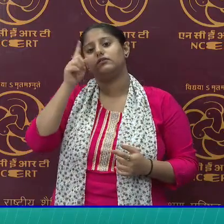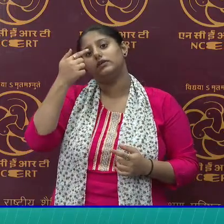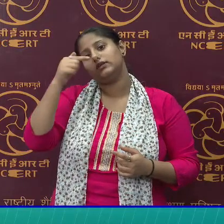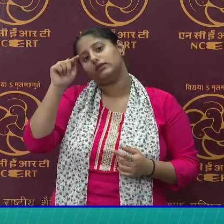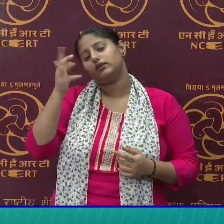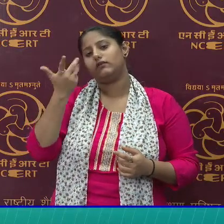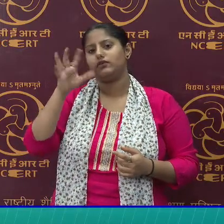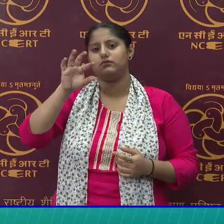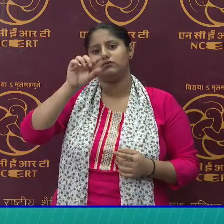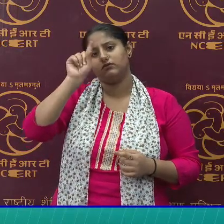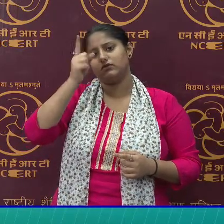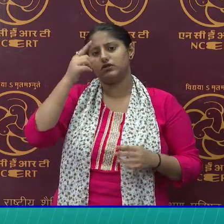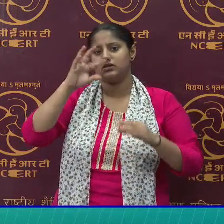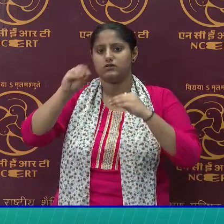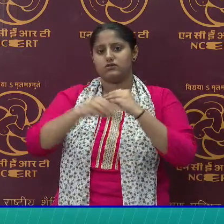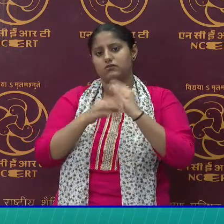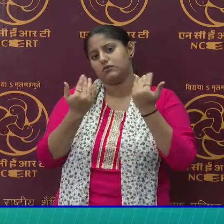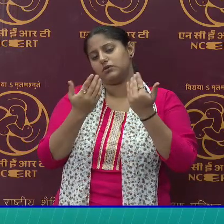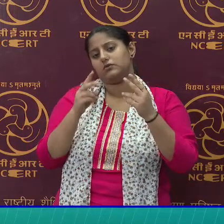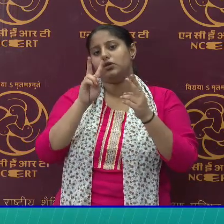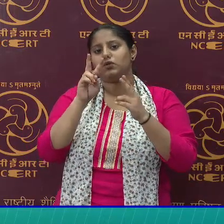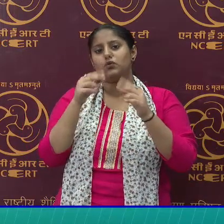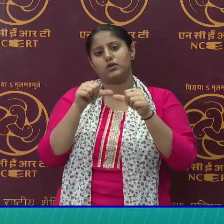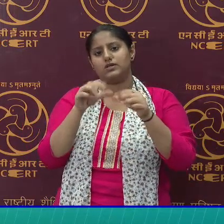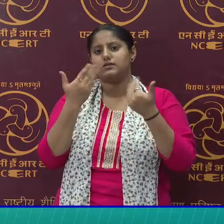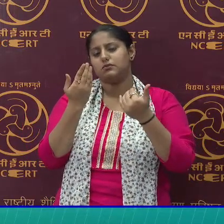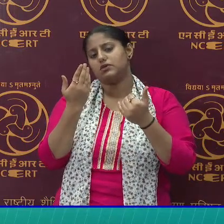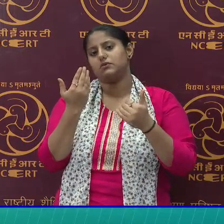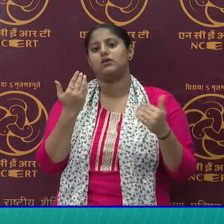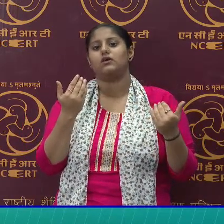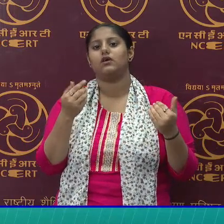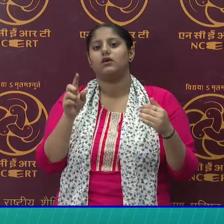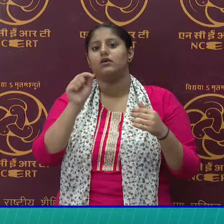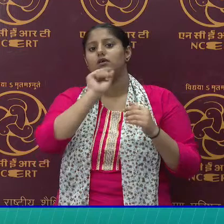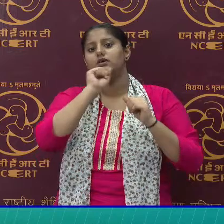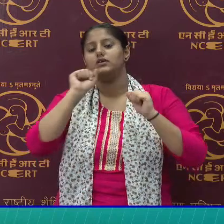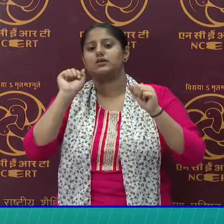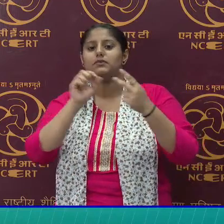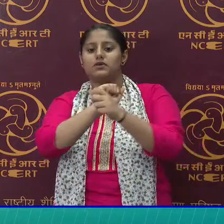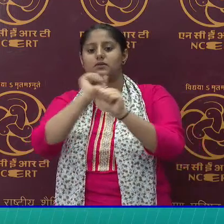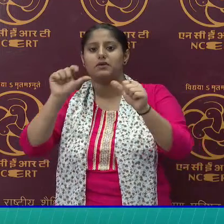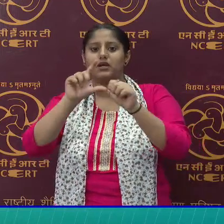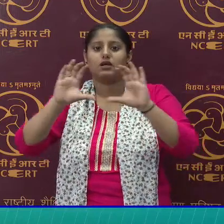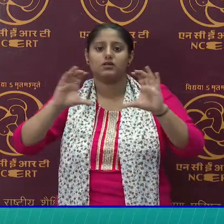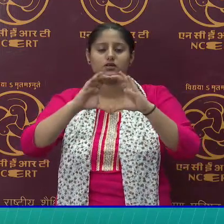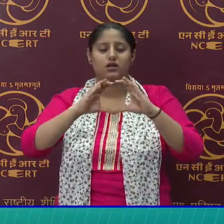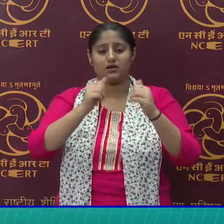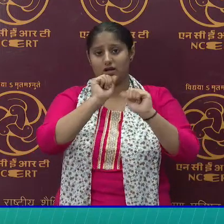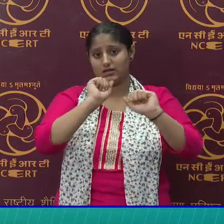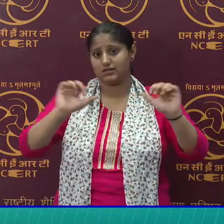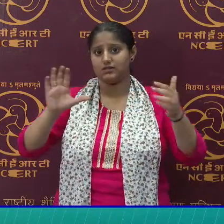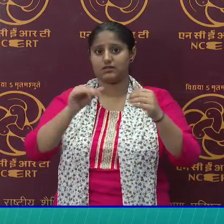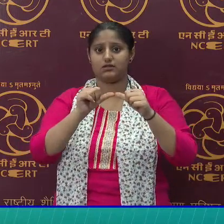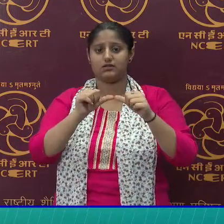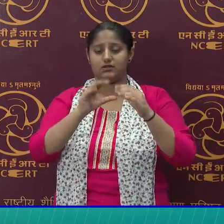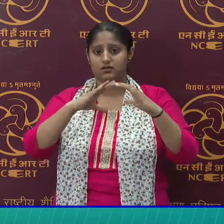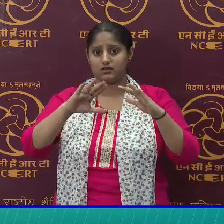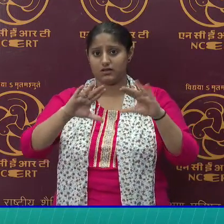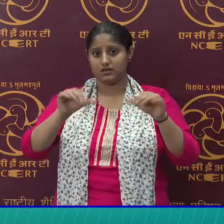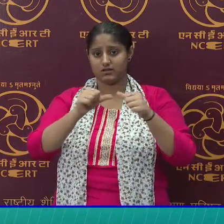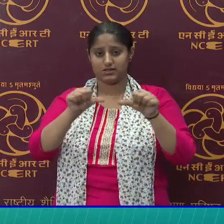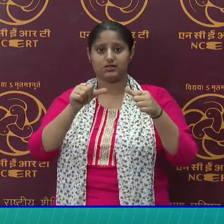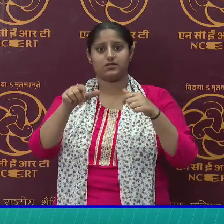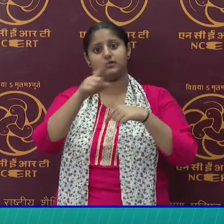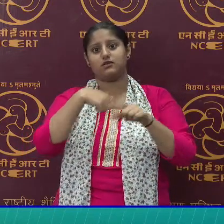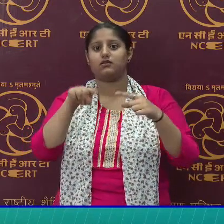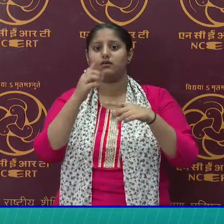that is also and there. There is no correct answer, these are open-ended. Yes. Everybody's answer is correct. That's right. And I can understand new